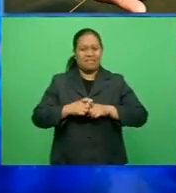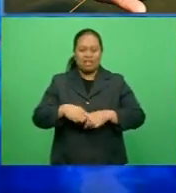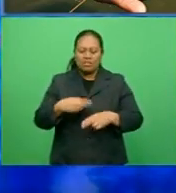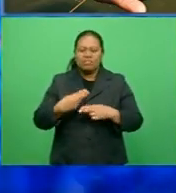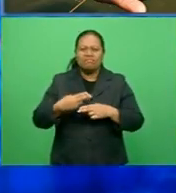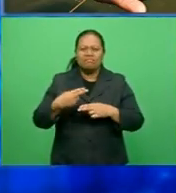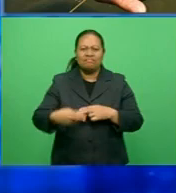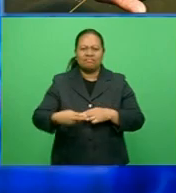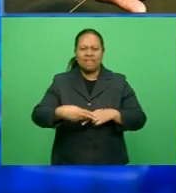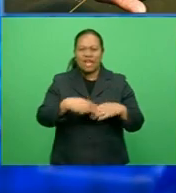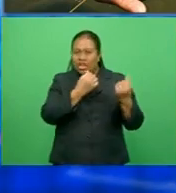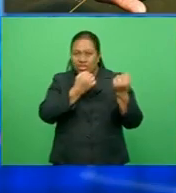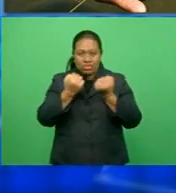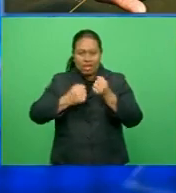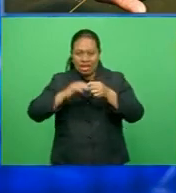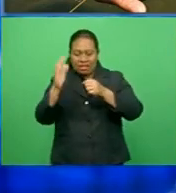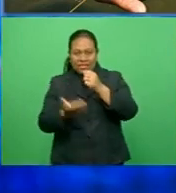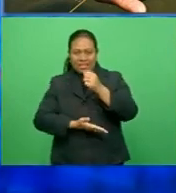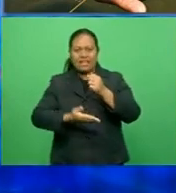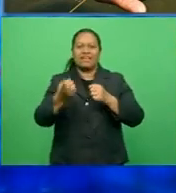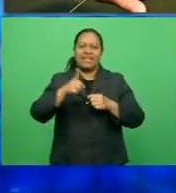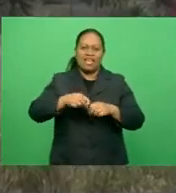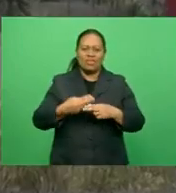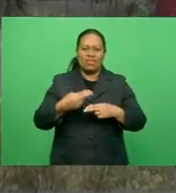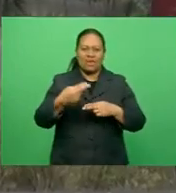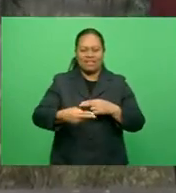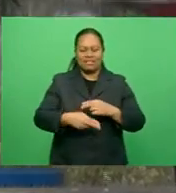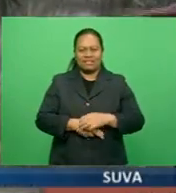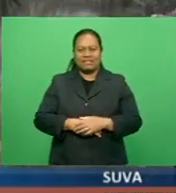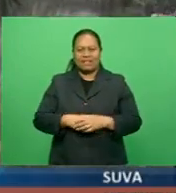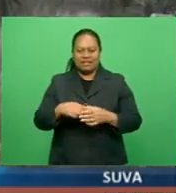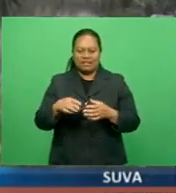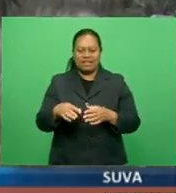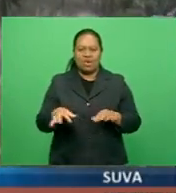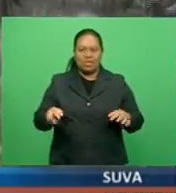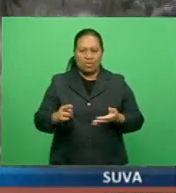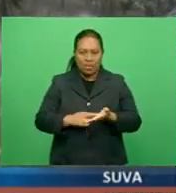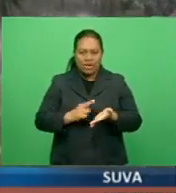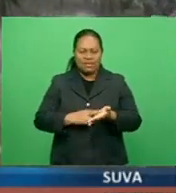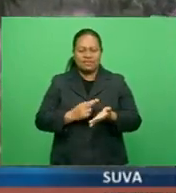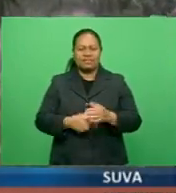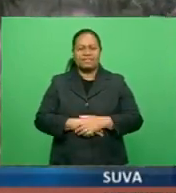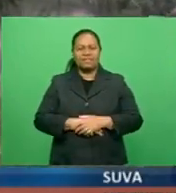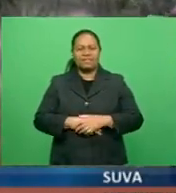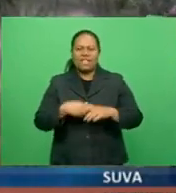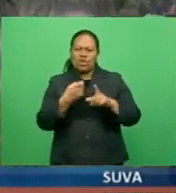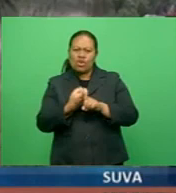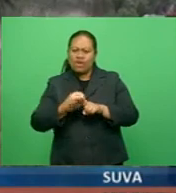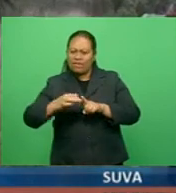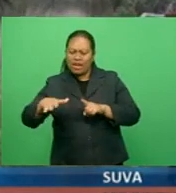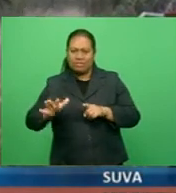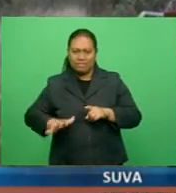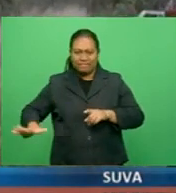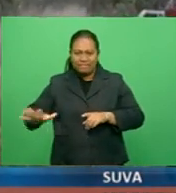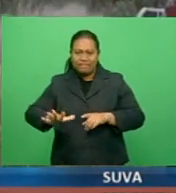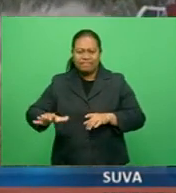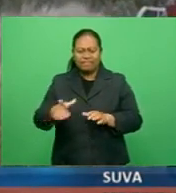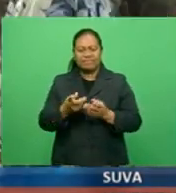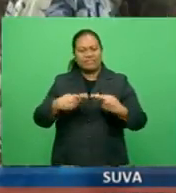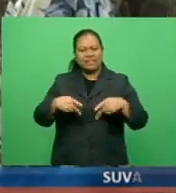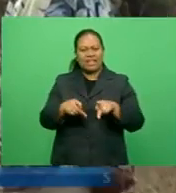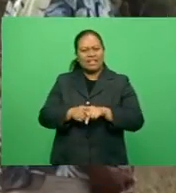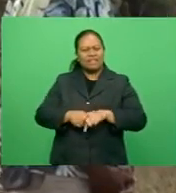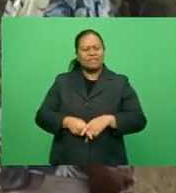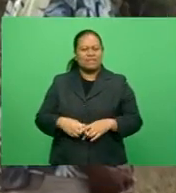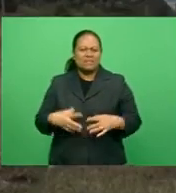or sugarcane. Kritika Kumar reports. The minister has highlighted the Korovatu area will be best suited for shrimp